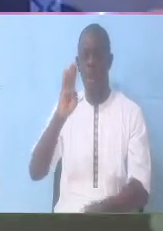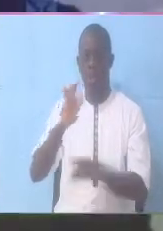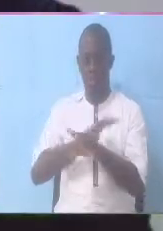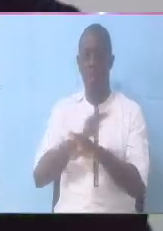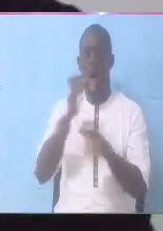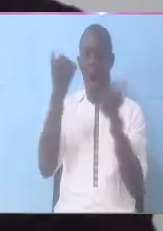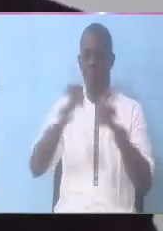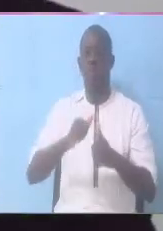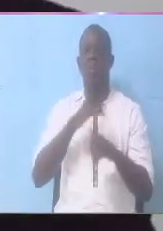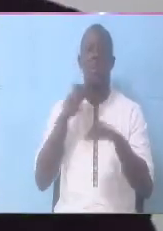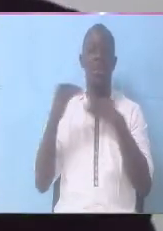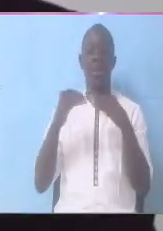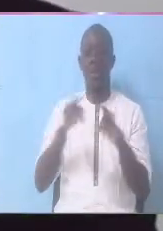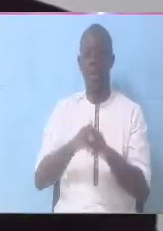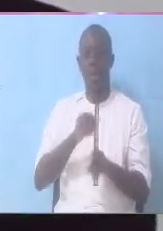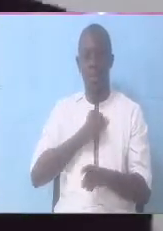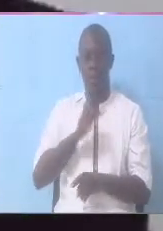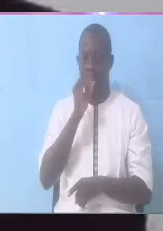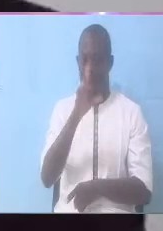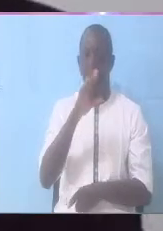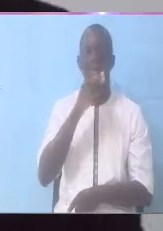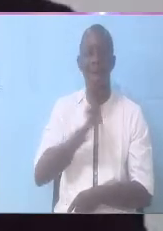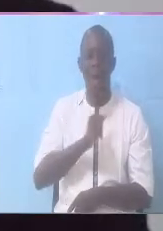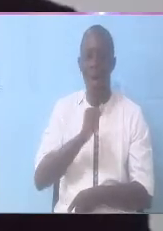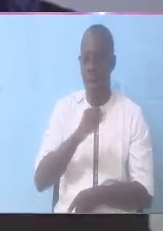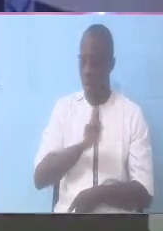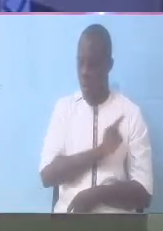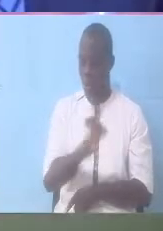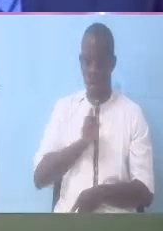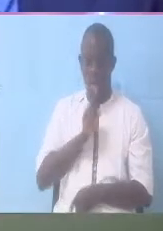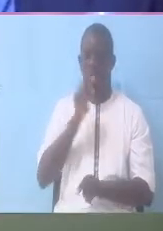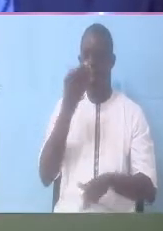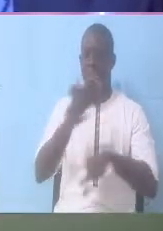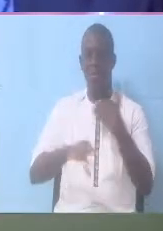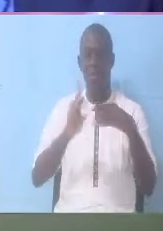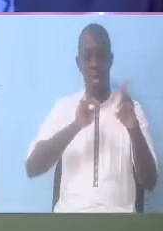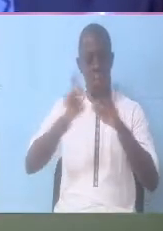Sir, we've never discussed that, sir. Yes.